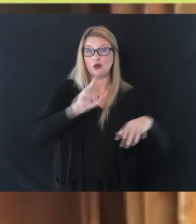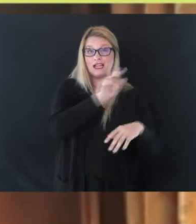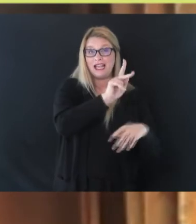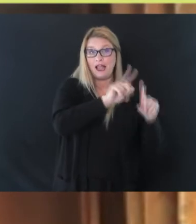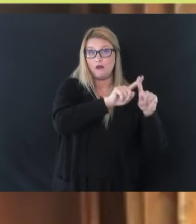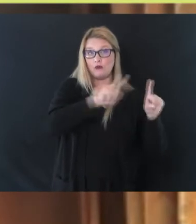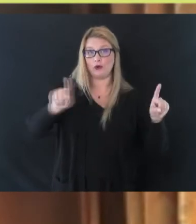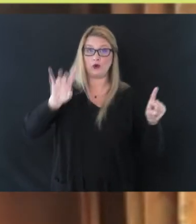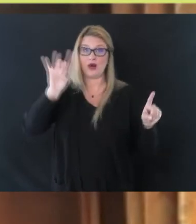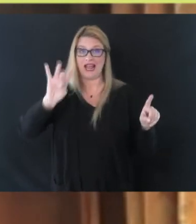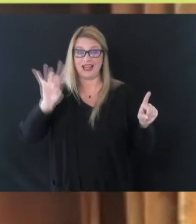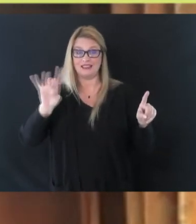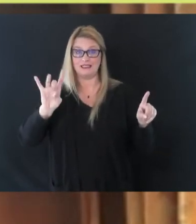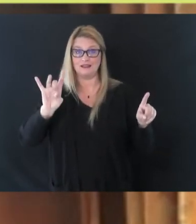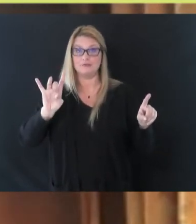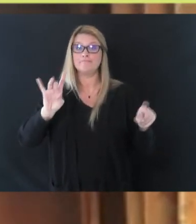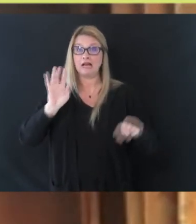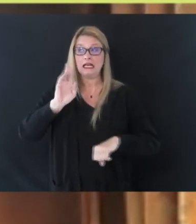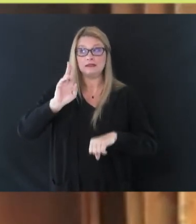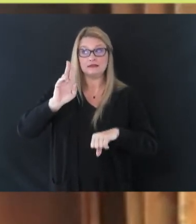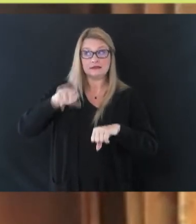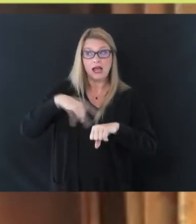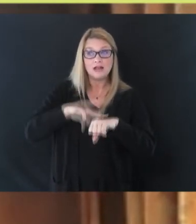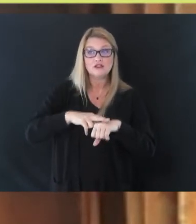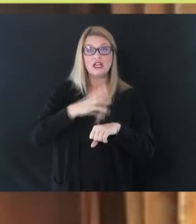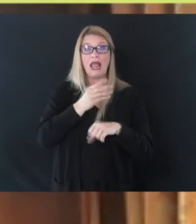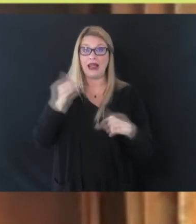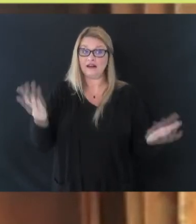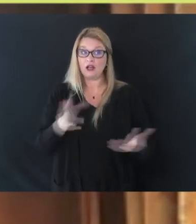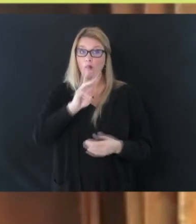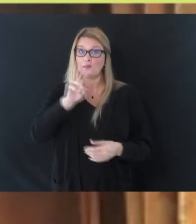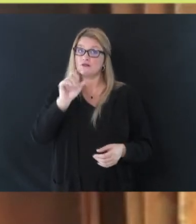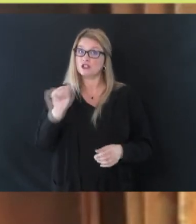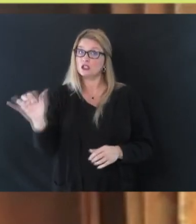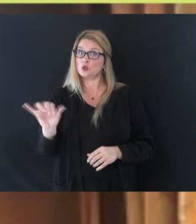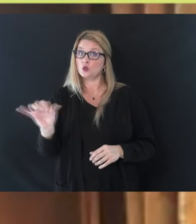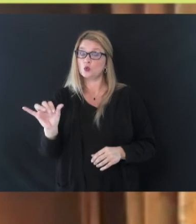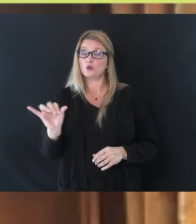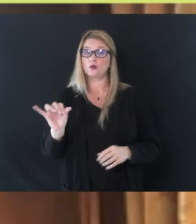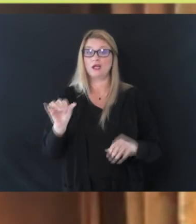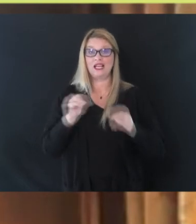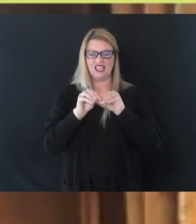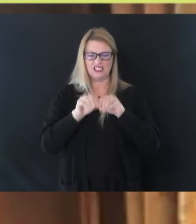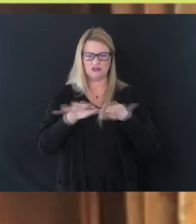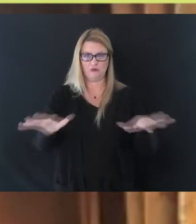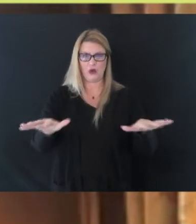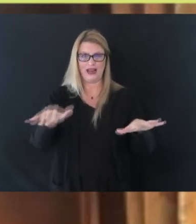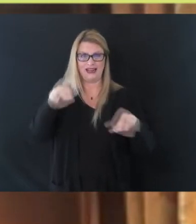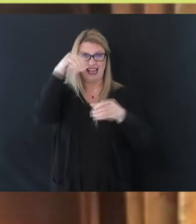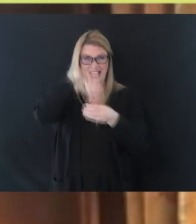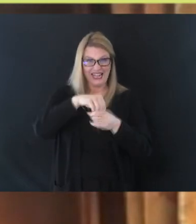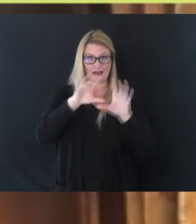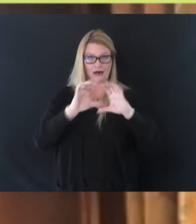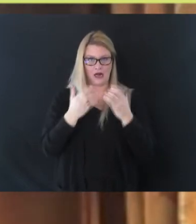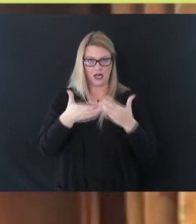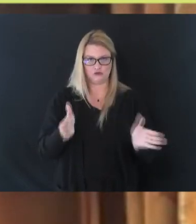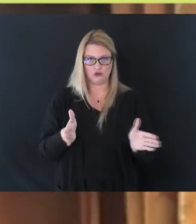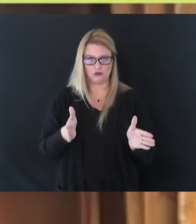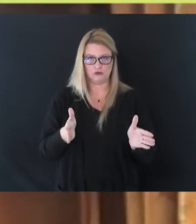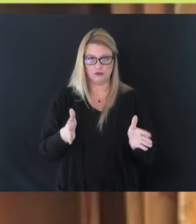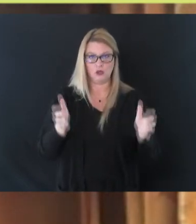8, nationally and also in West Virginia, the spread of COVID in the classroom, with